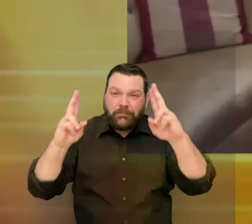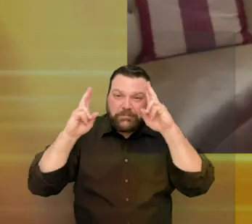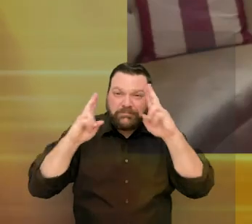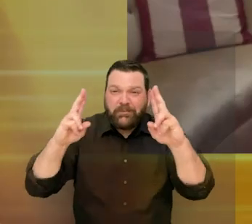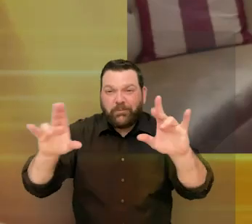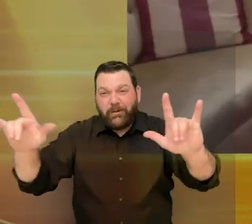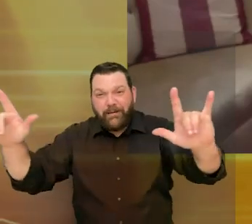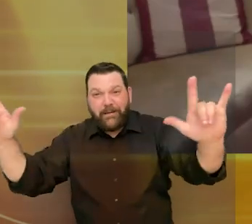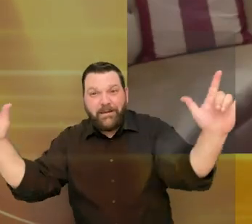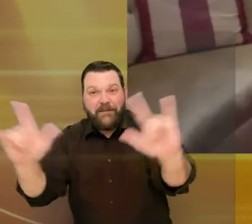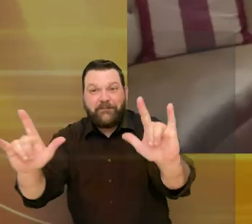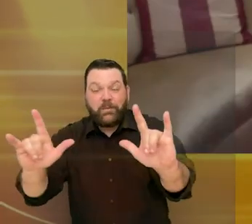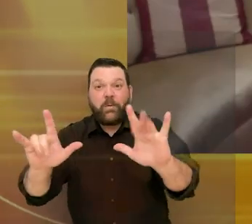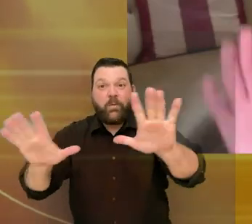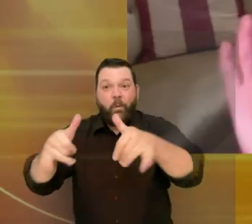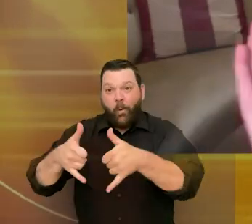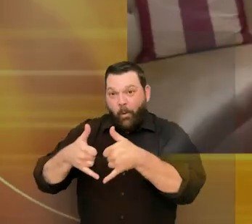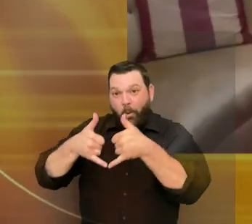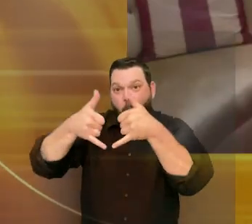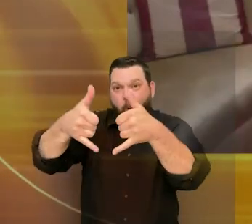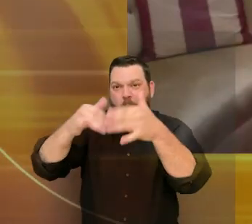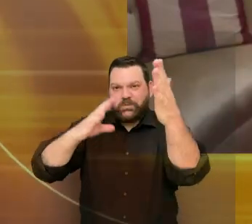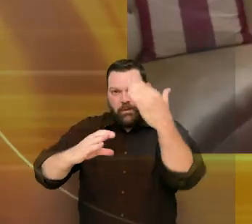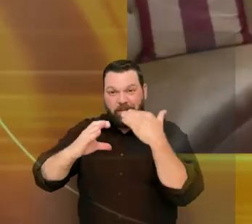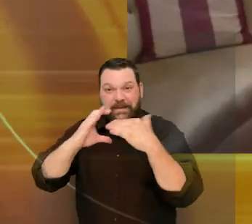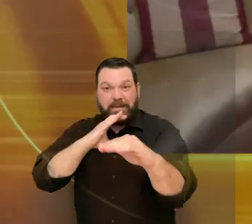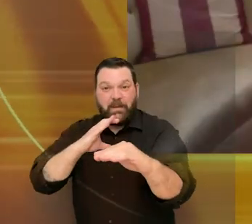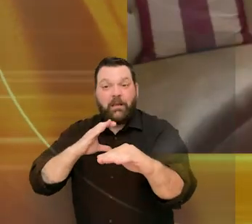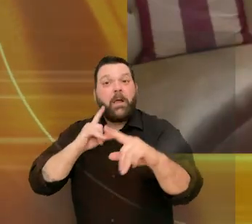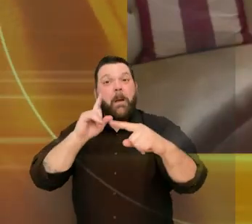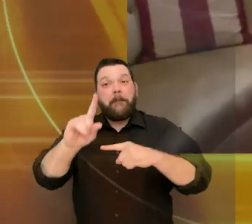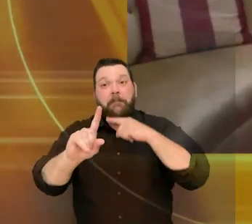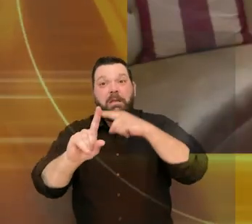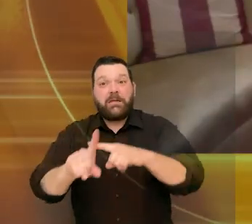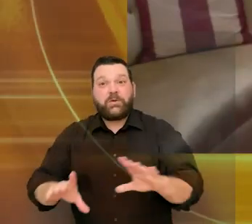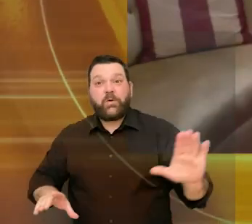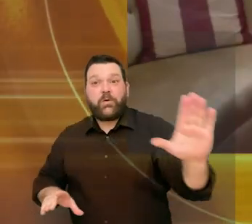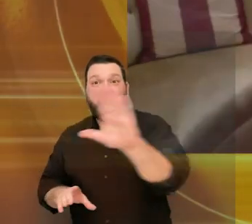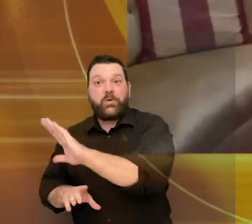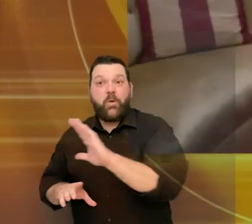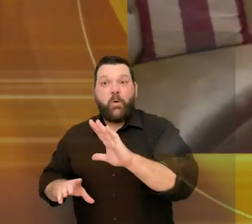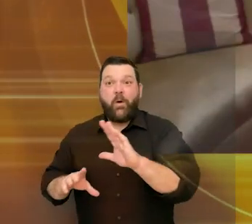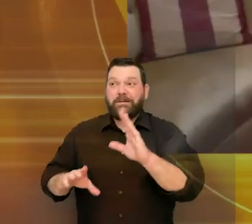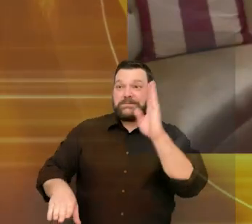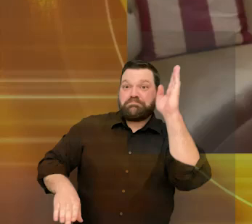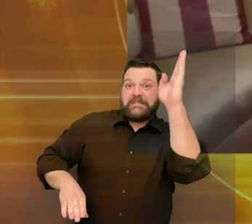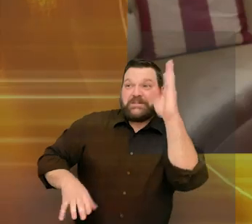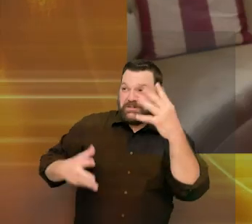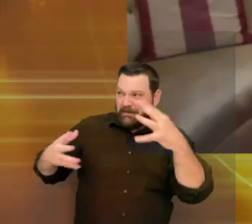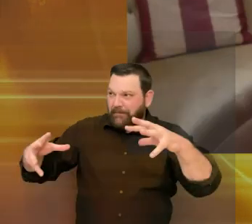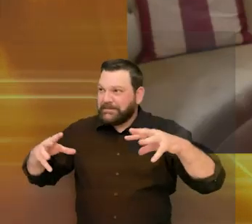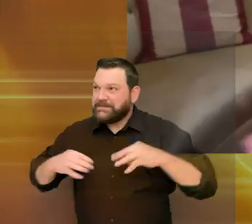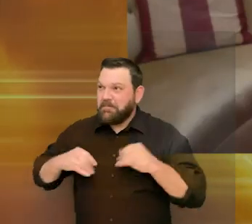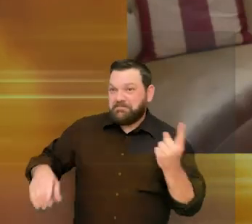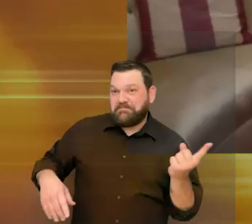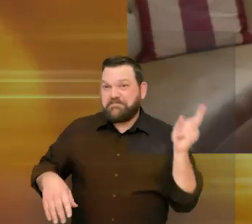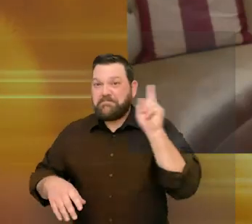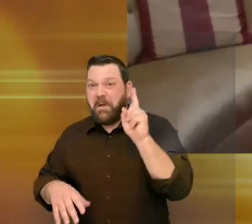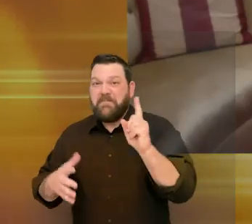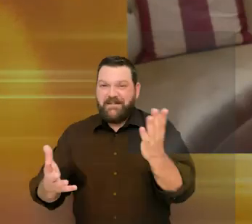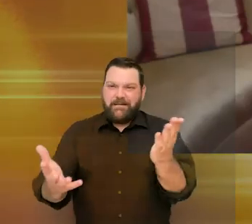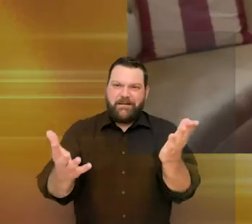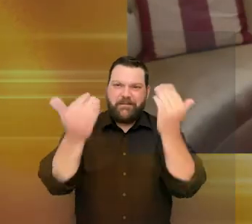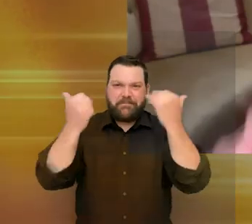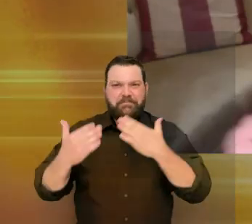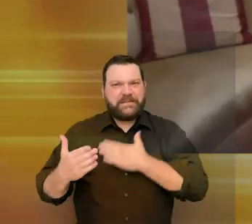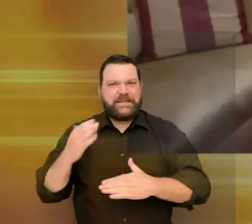you. We have so much respect for you, and we're going to email all of your awards. We're also looking for your acceptance speeches, so please send them in